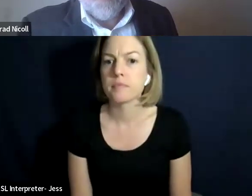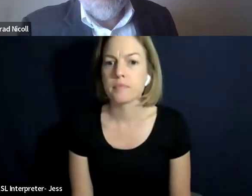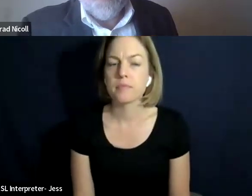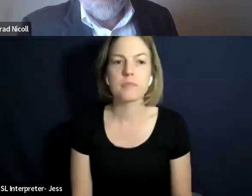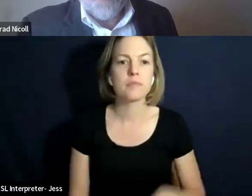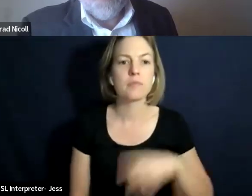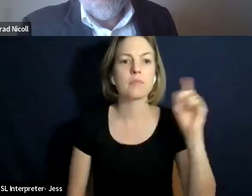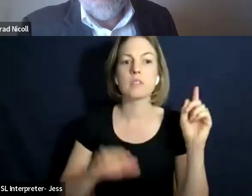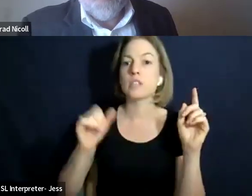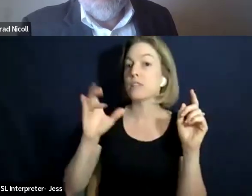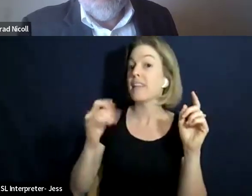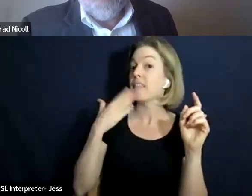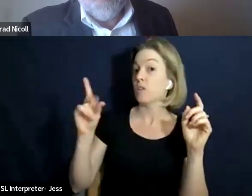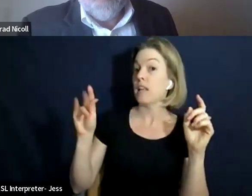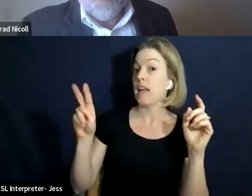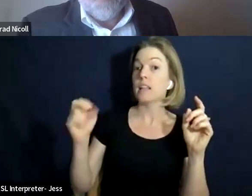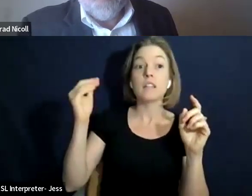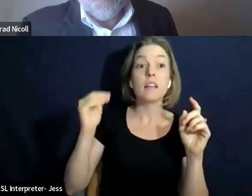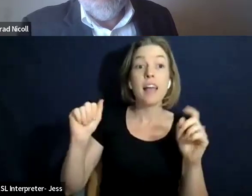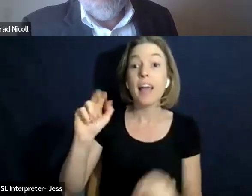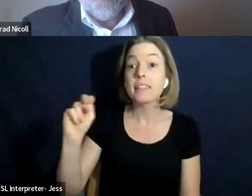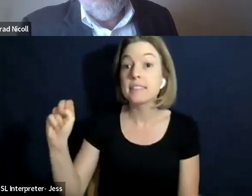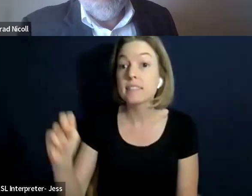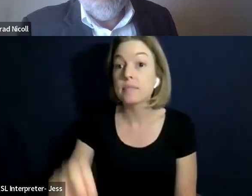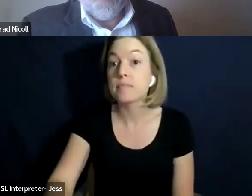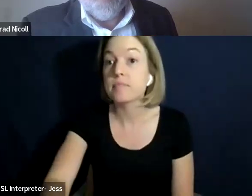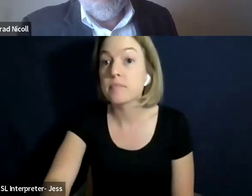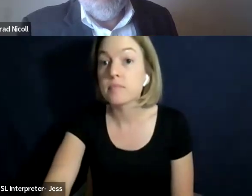Thank you for that, Diane. Anne?